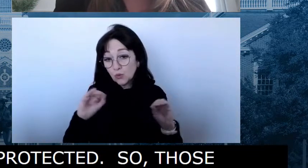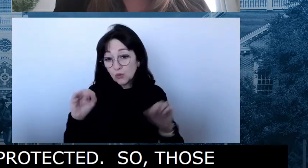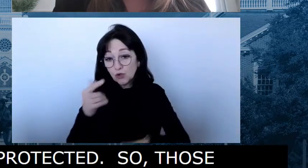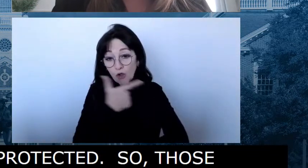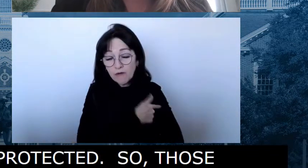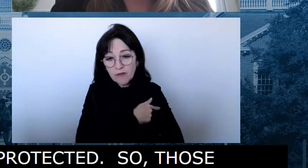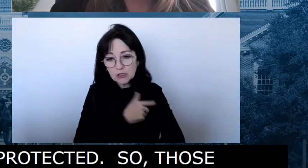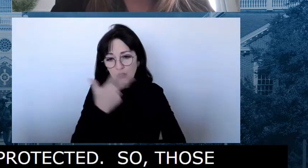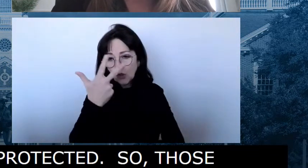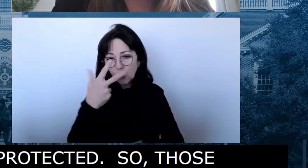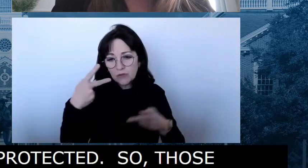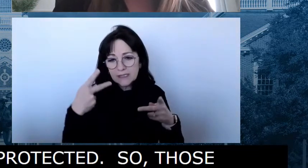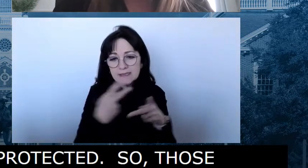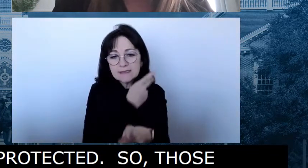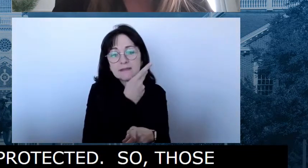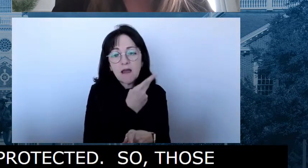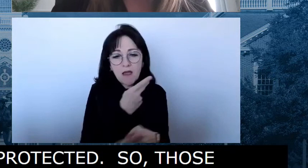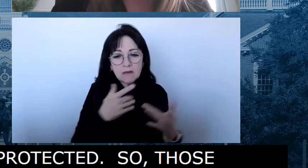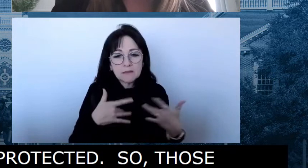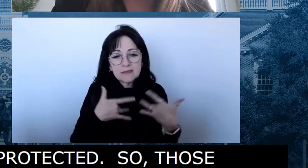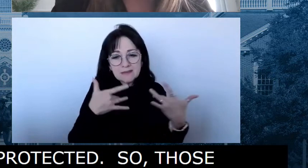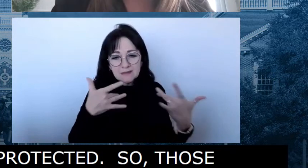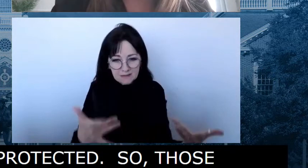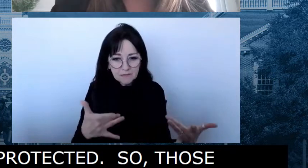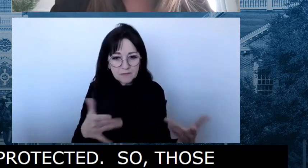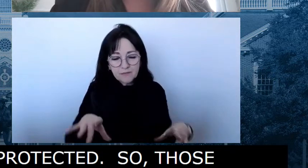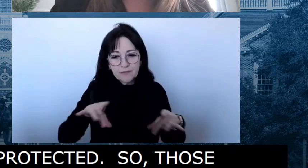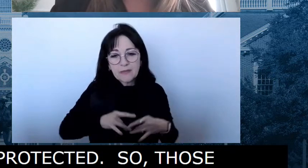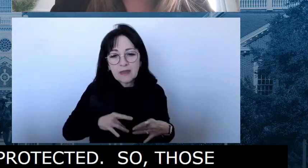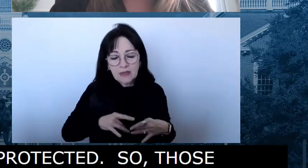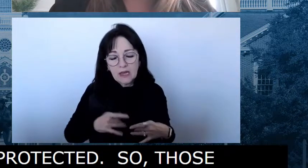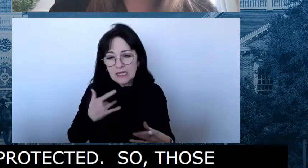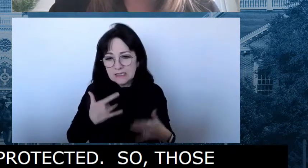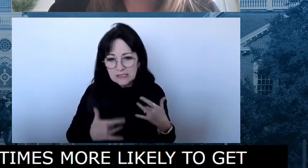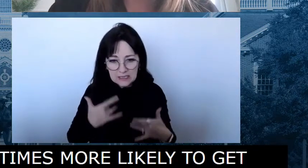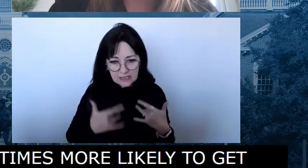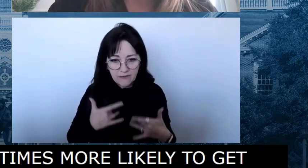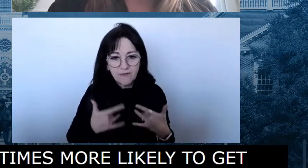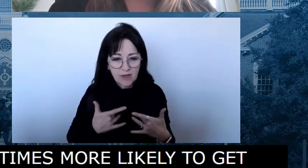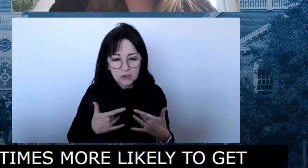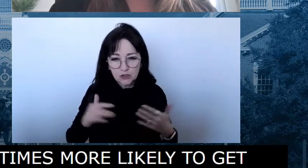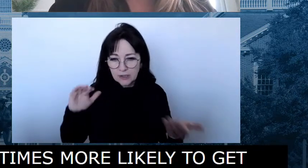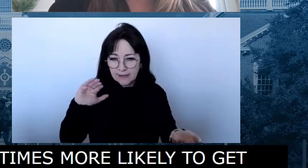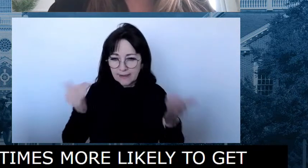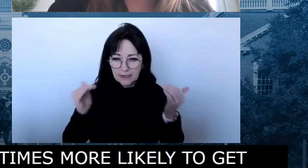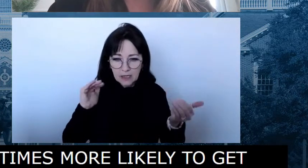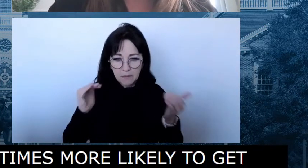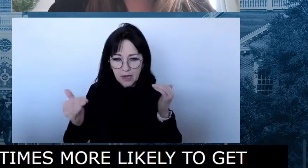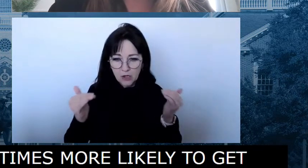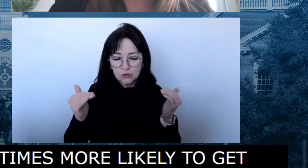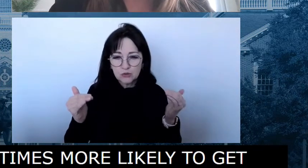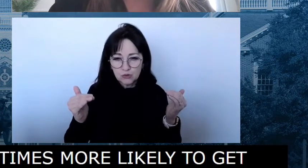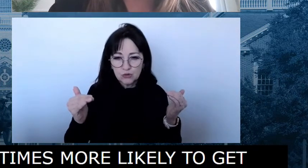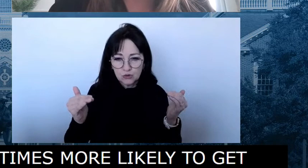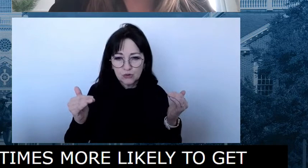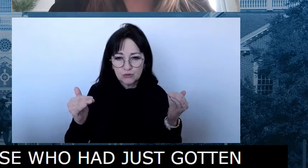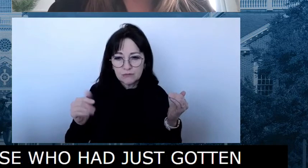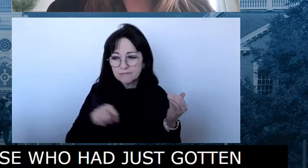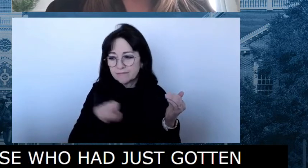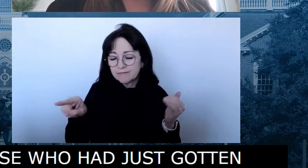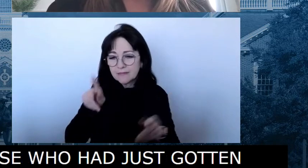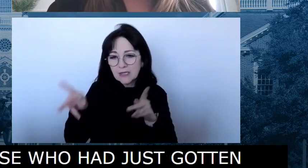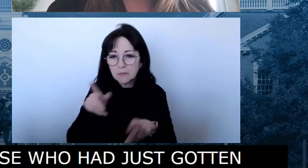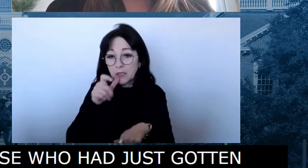to get infected compared to those who had just gotten their primary series. But certainly the booster